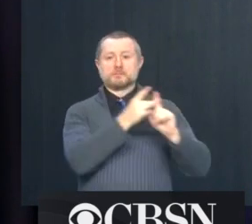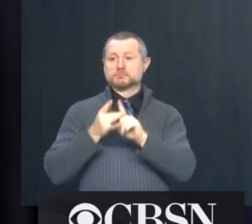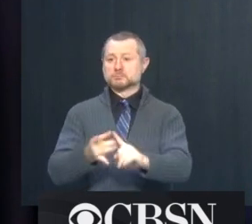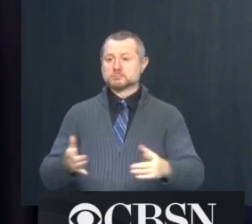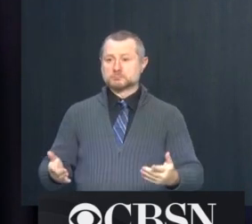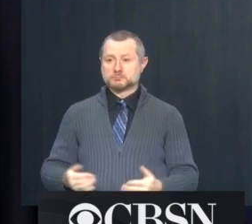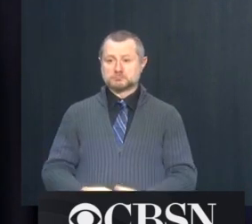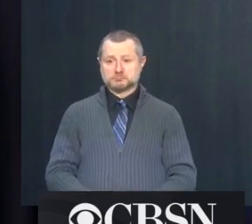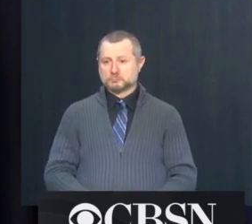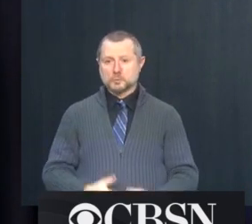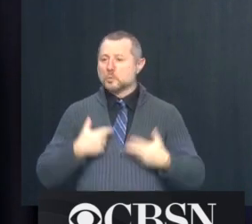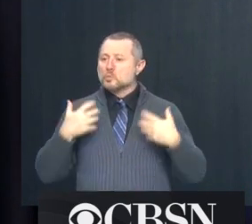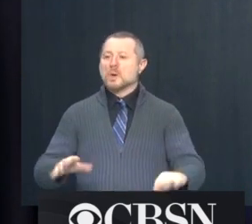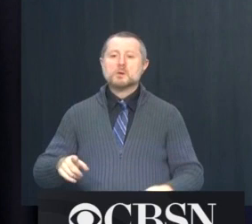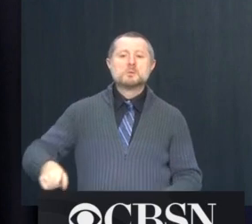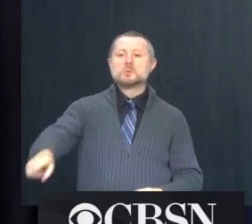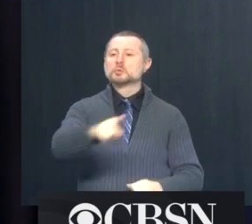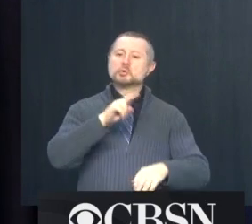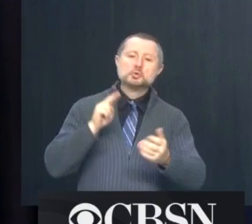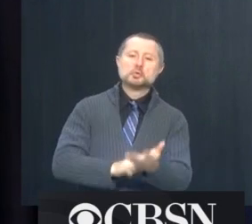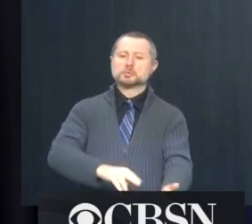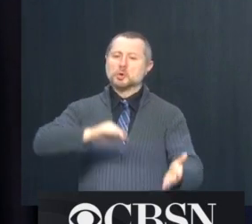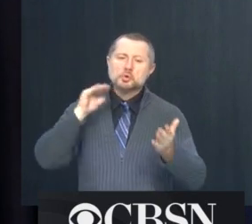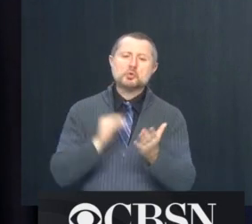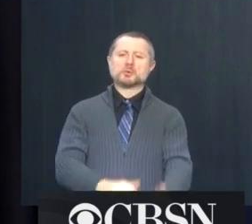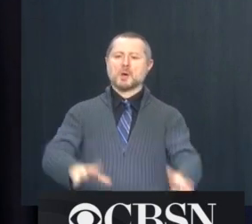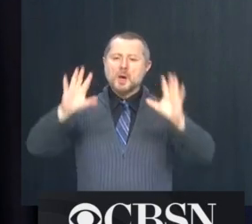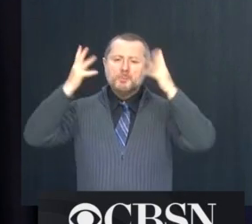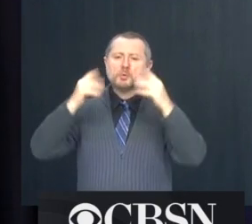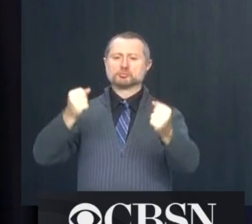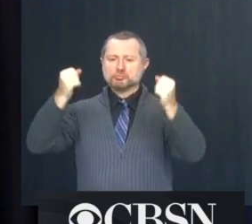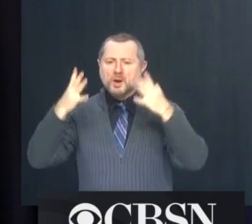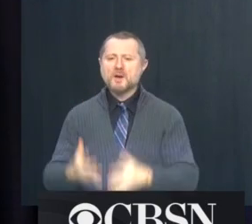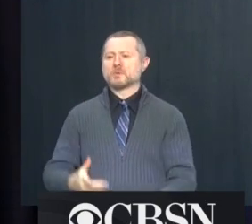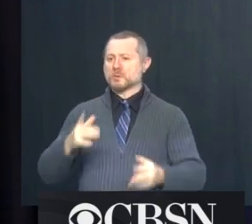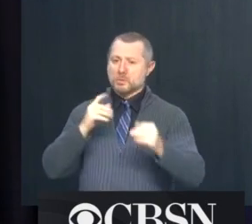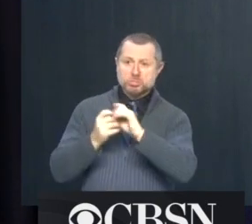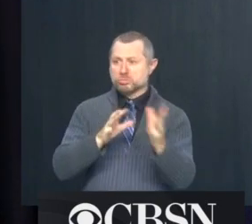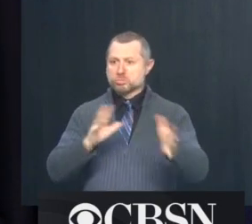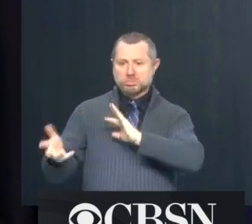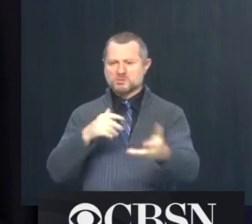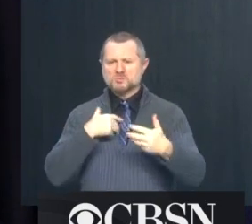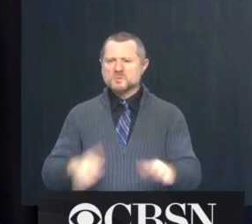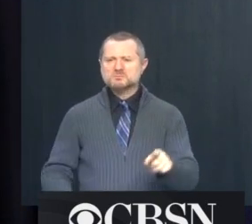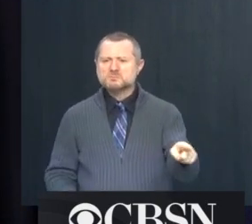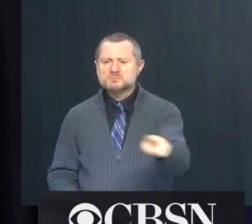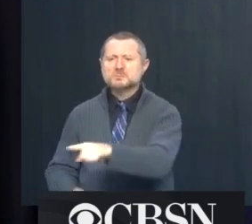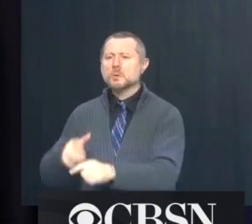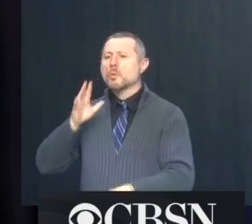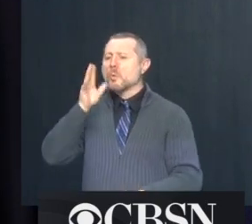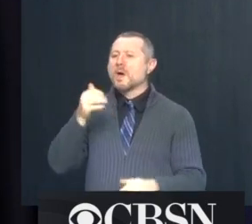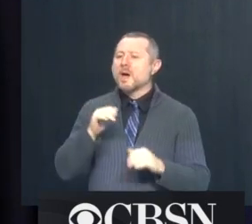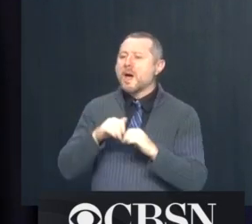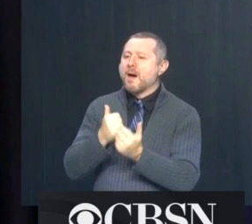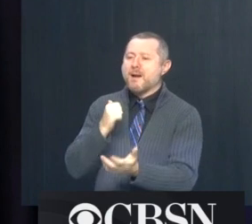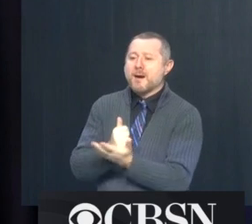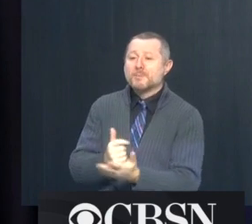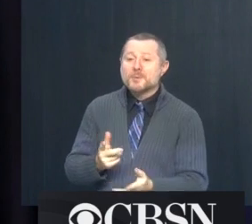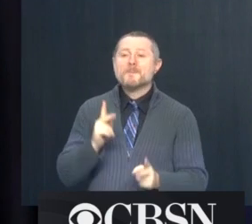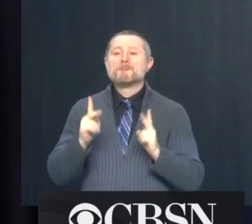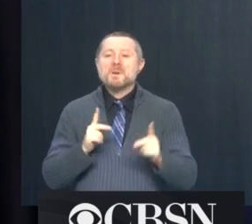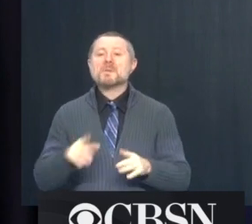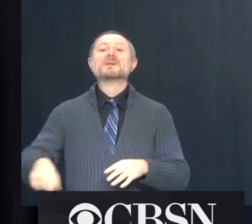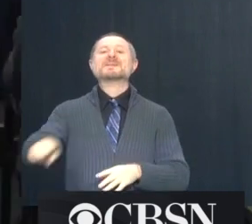a nurse or a doctor or an ambulance driver to have to deal with. But that's what it's going to be now. It's about people accepting it and